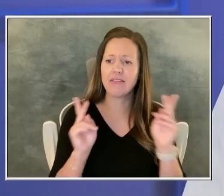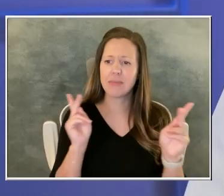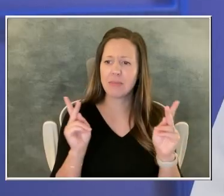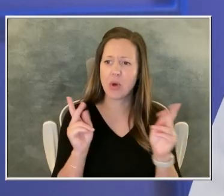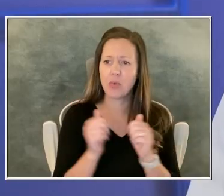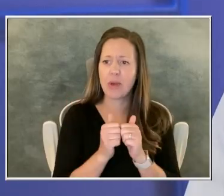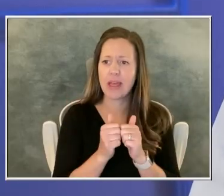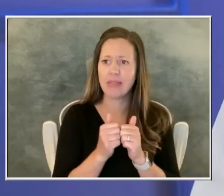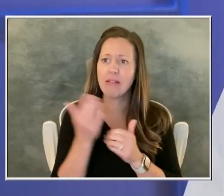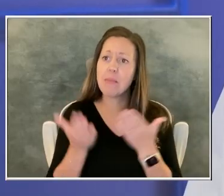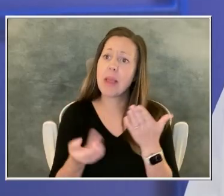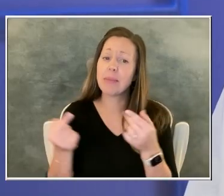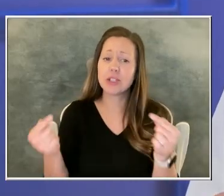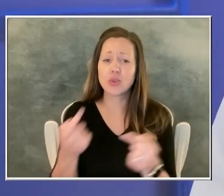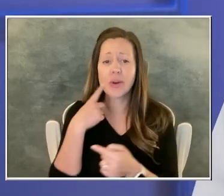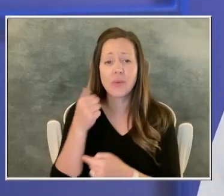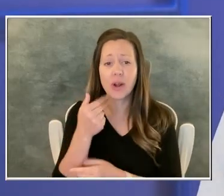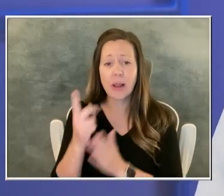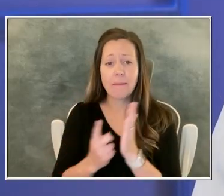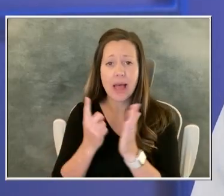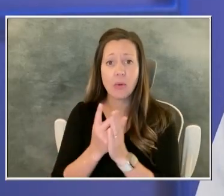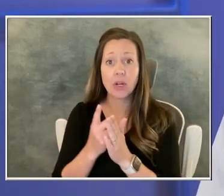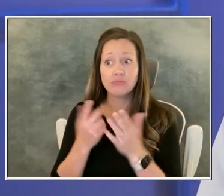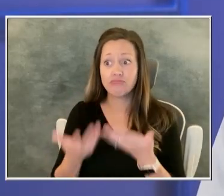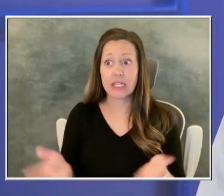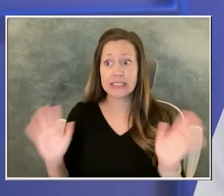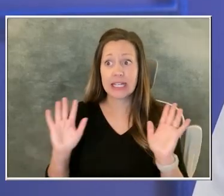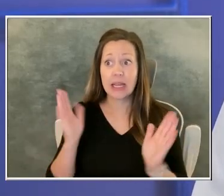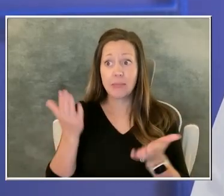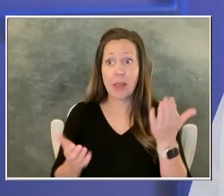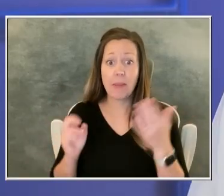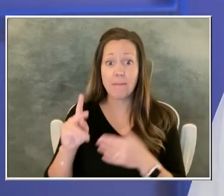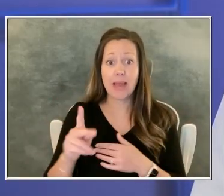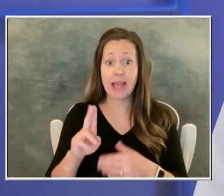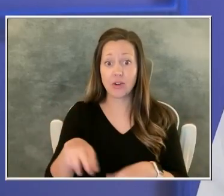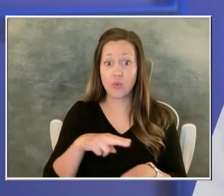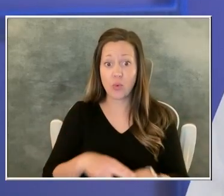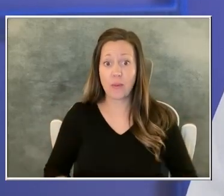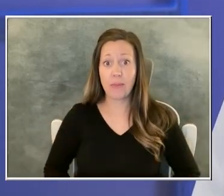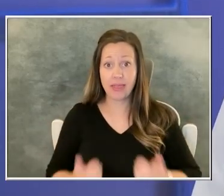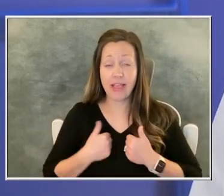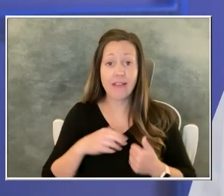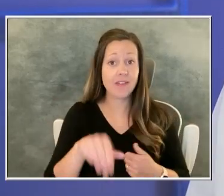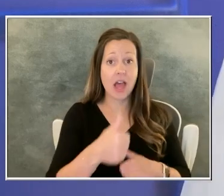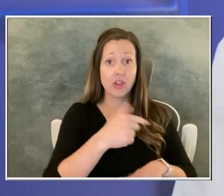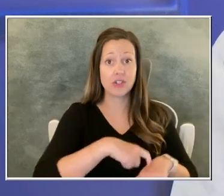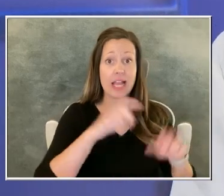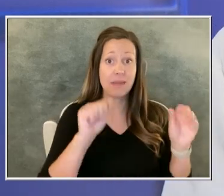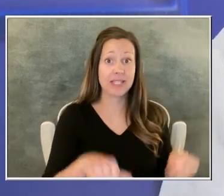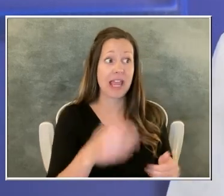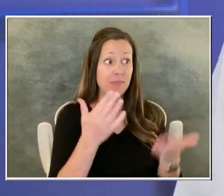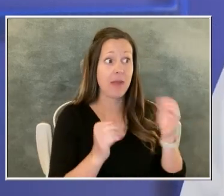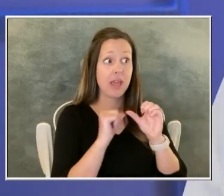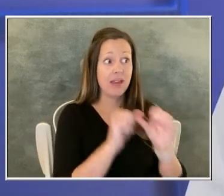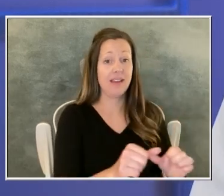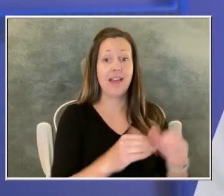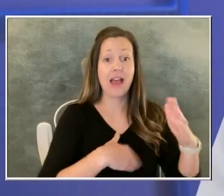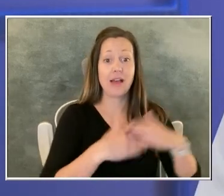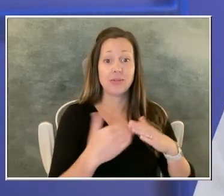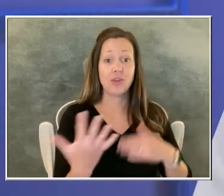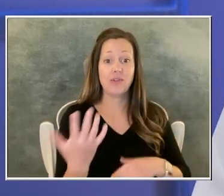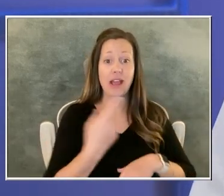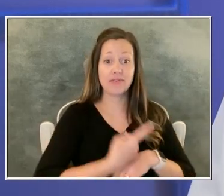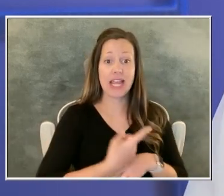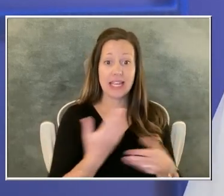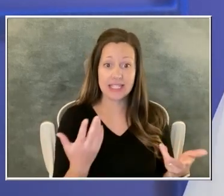just sore for a couple hours and then that's it, and then they're just kind of back to their normal life. And other times it can last, maybe up to 5 days. I'd say Kirby was probably on the higher end of that. Most of